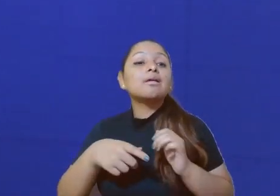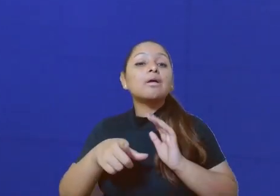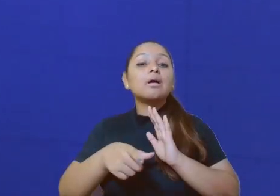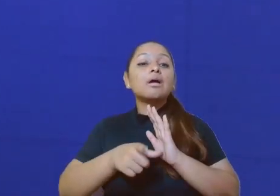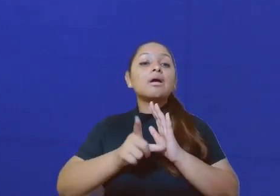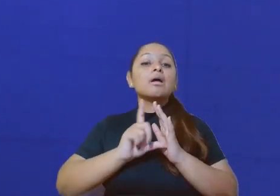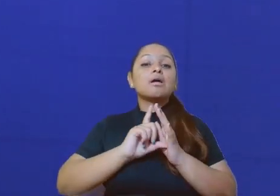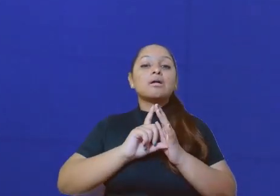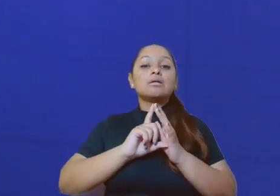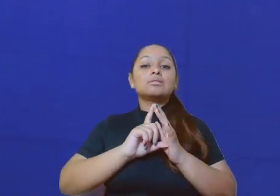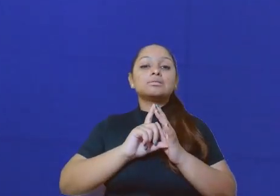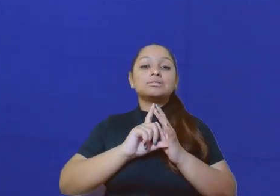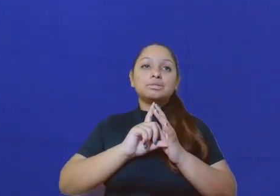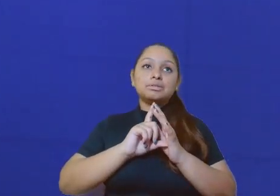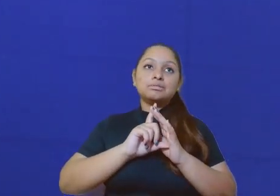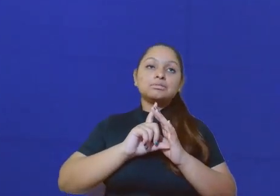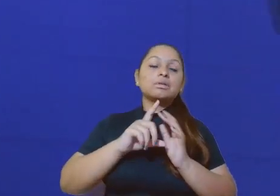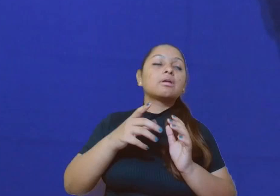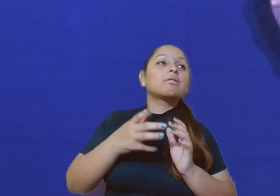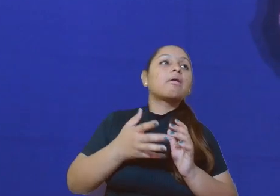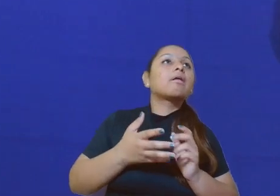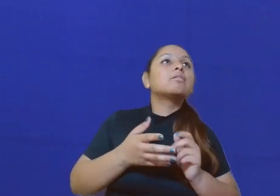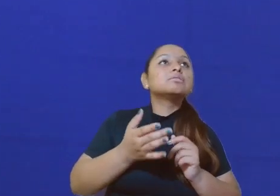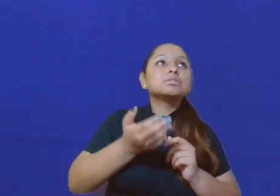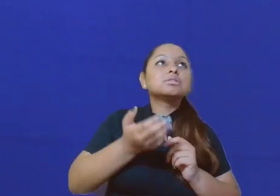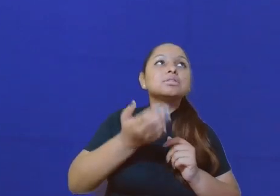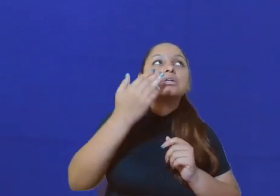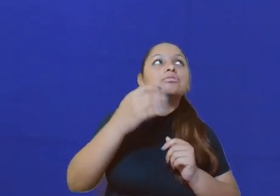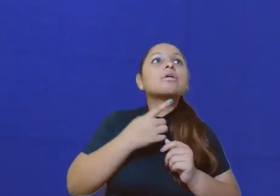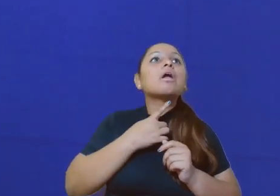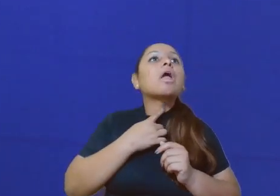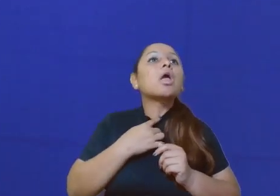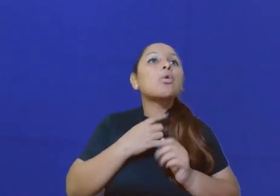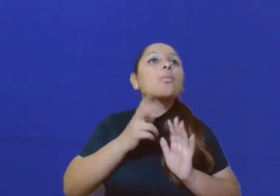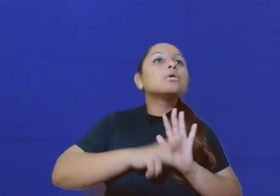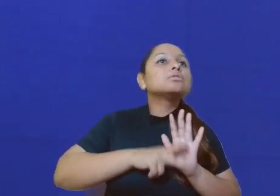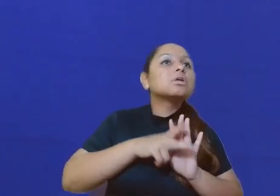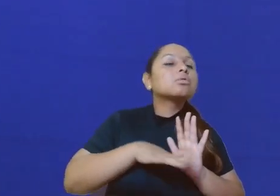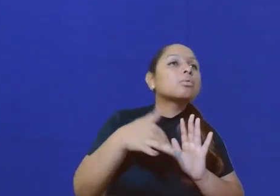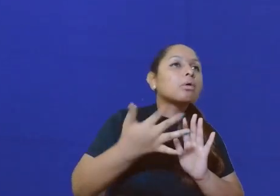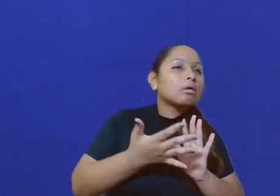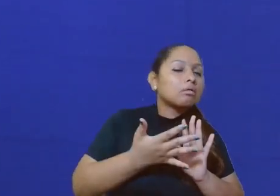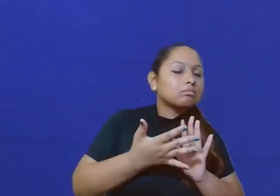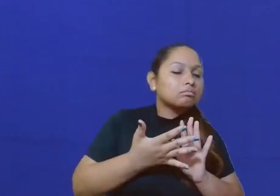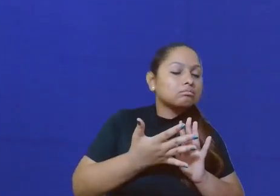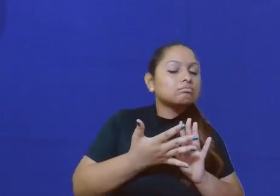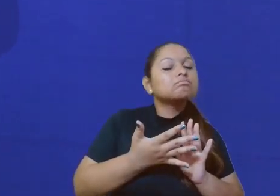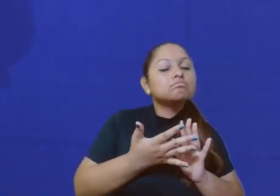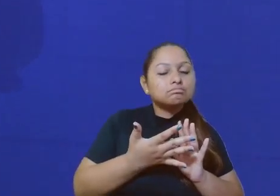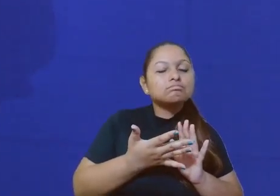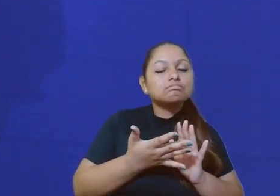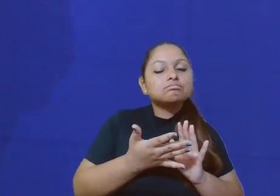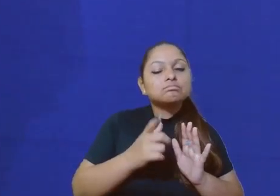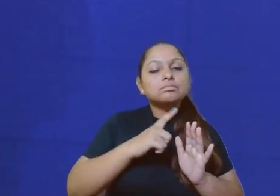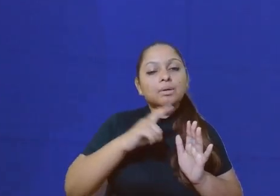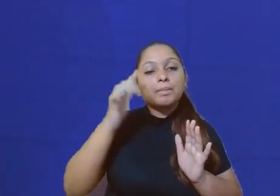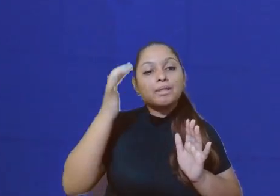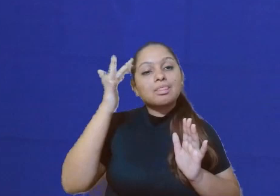has a predisposition for a certain kind of project. But naturally, there are some externality.